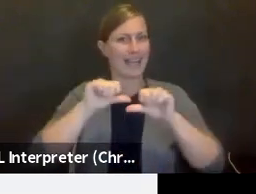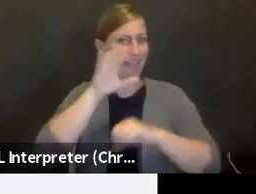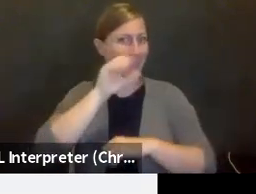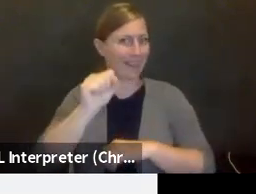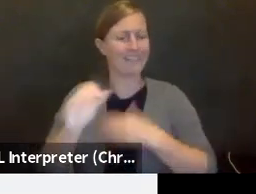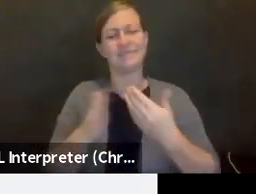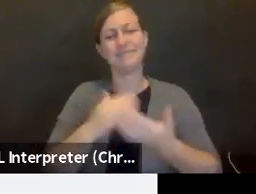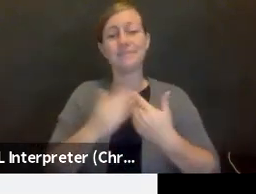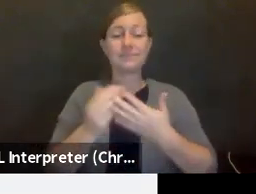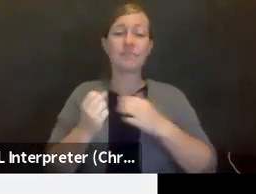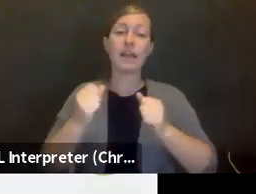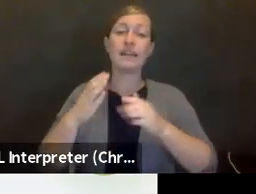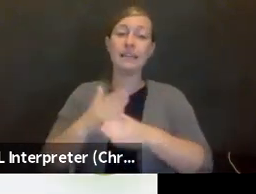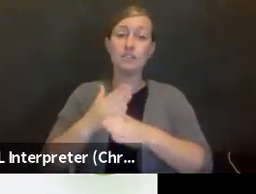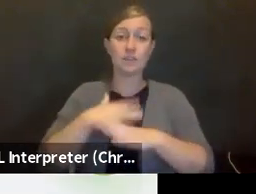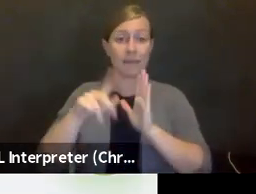I want it to go to all students.